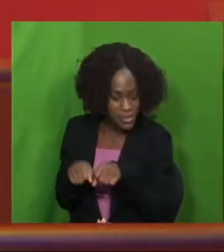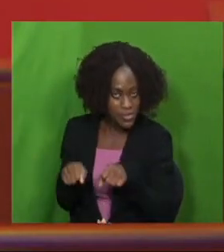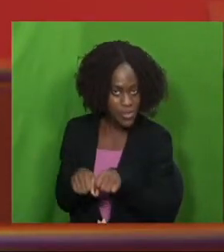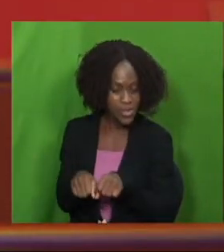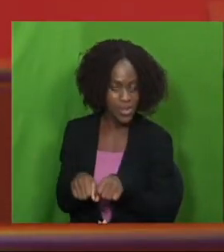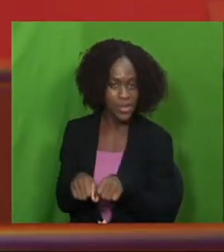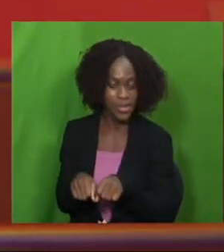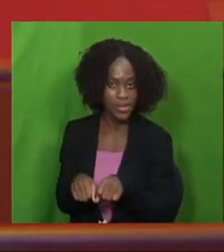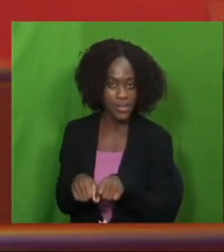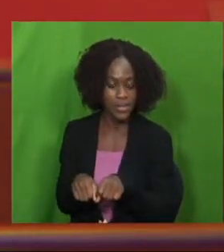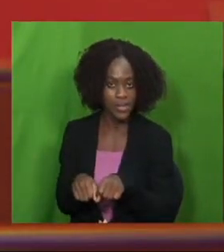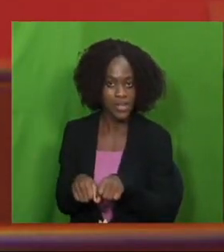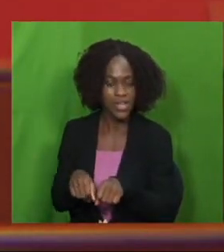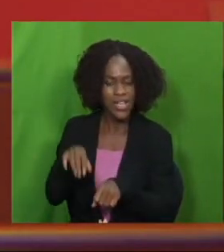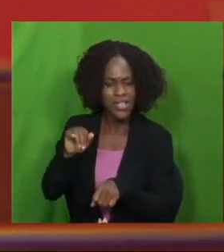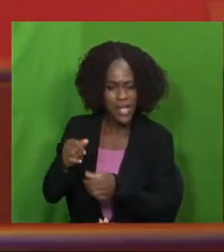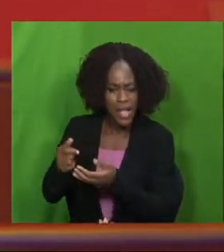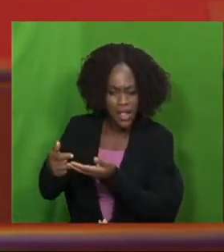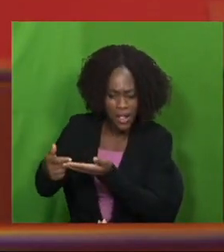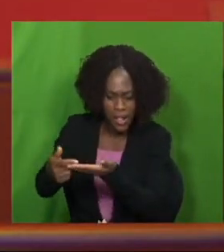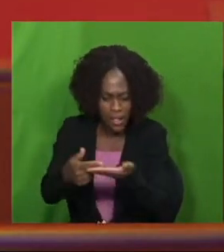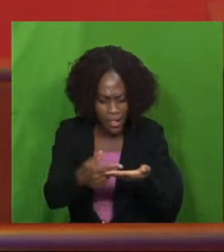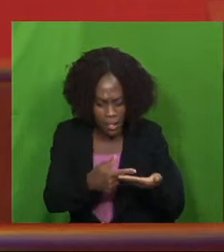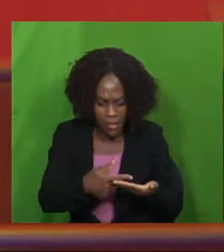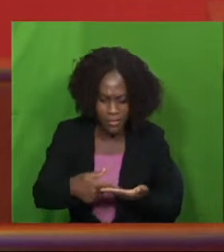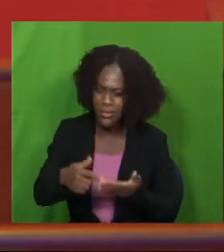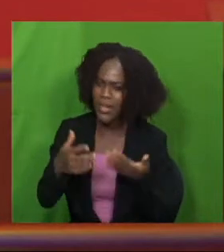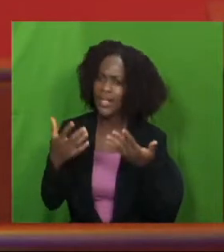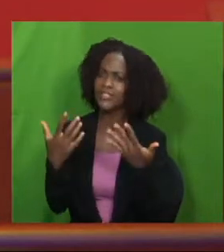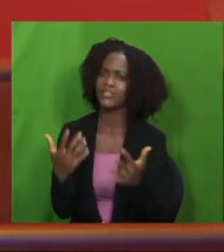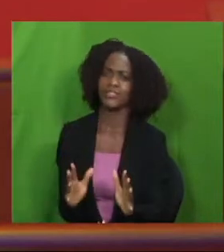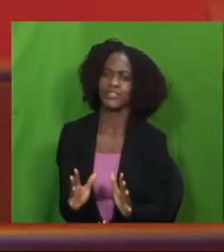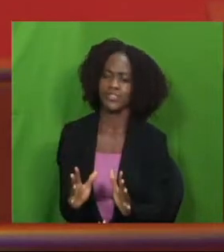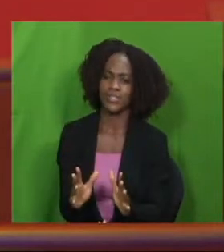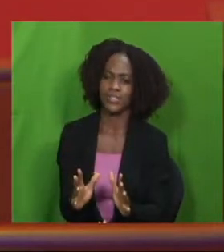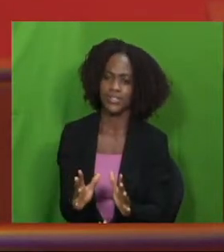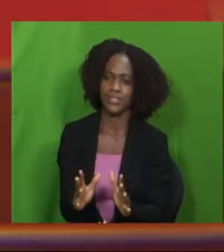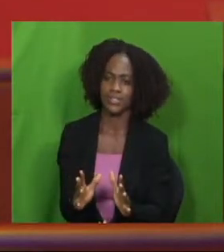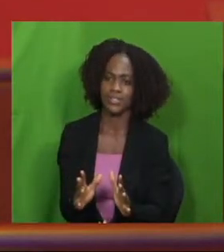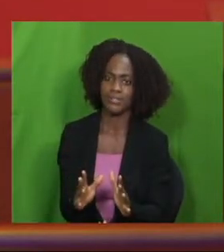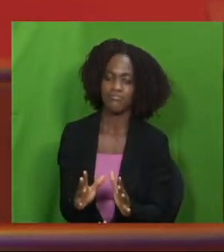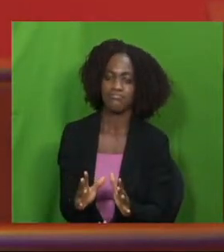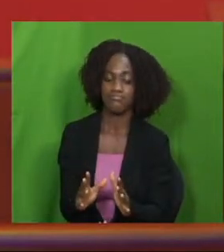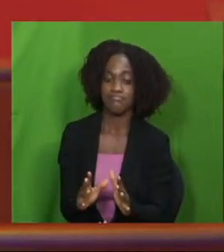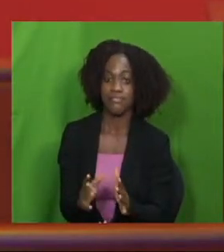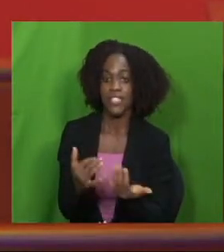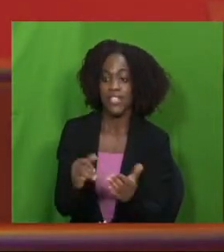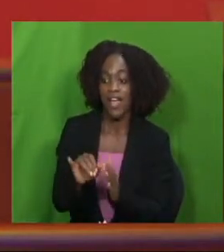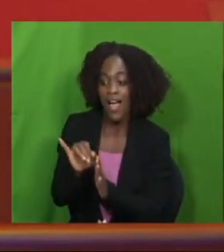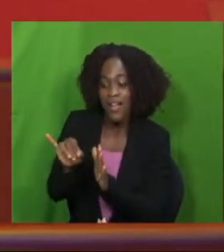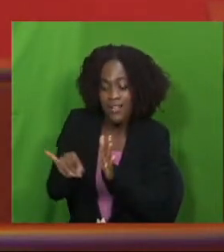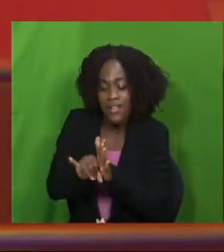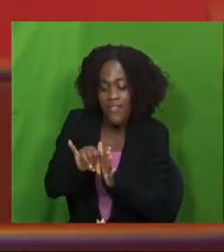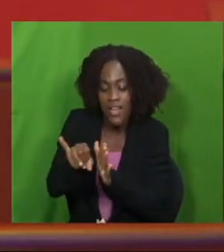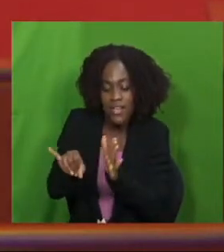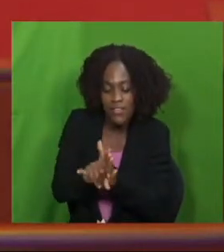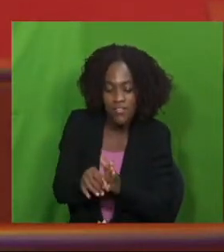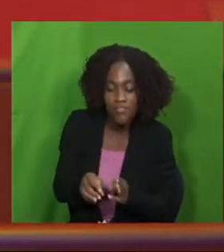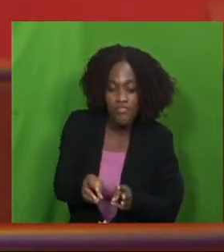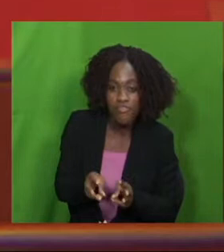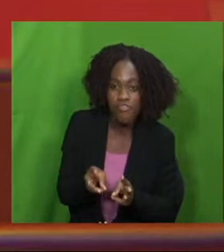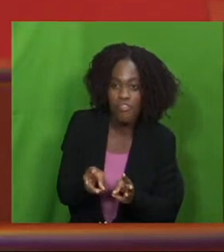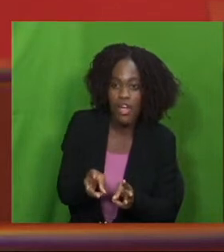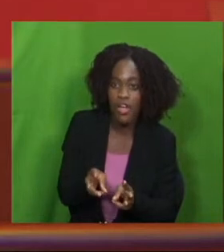And we have discussed this comprehensively, and we are trying to fashion out mechanism to be able to get members